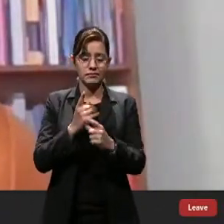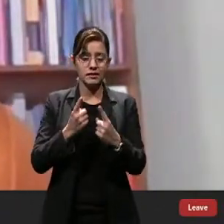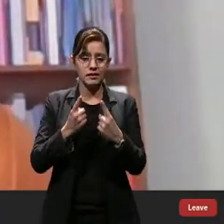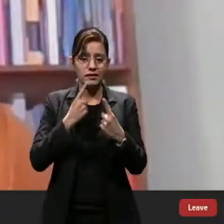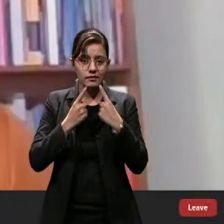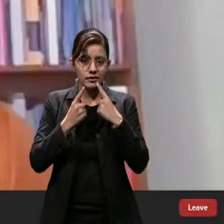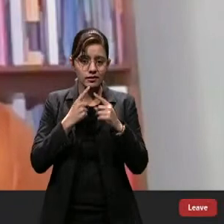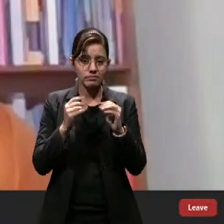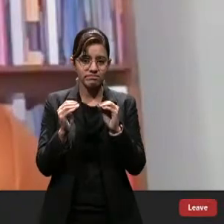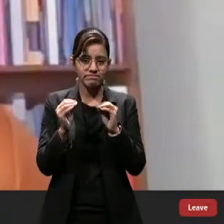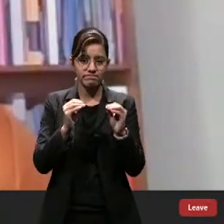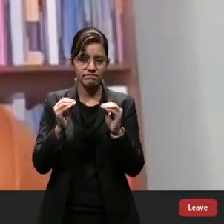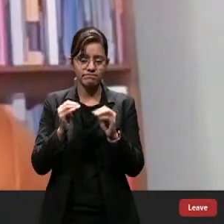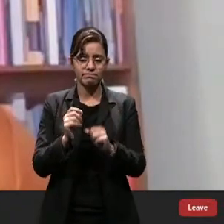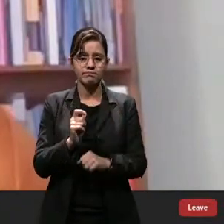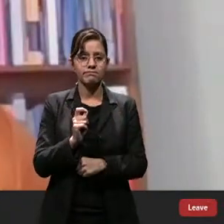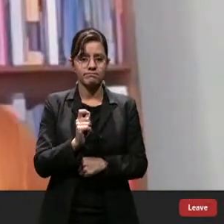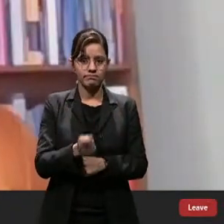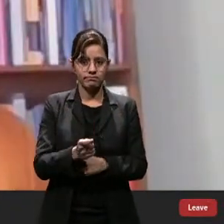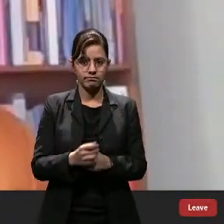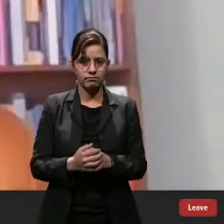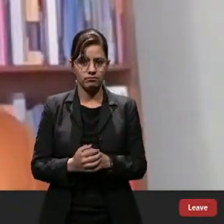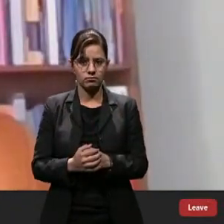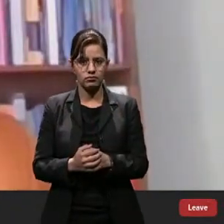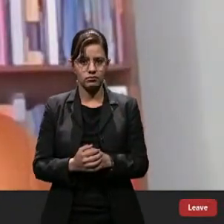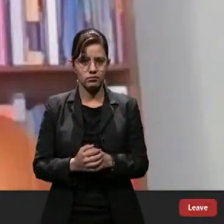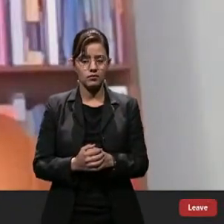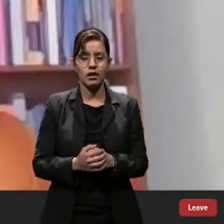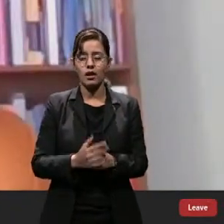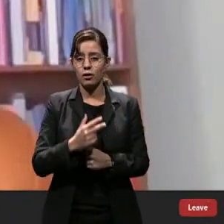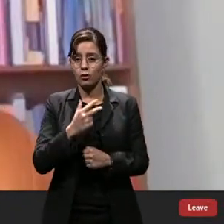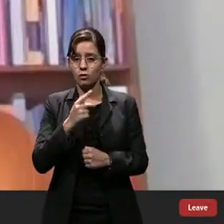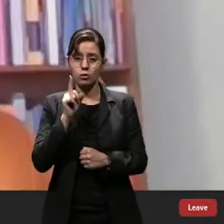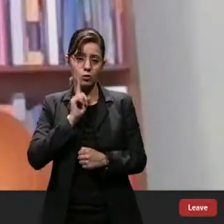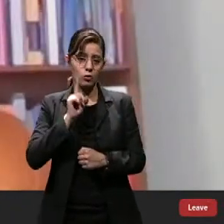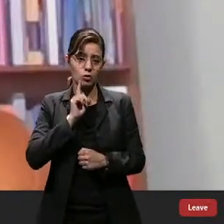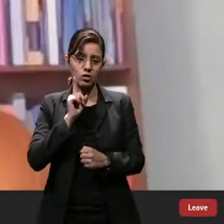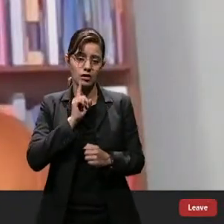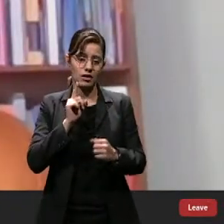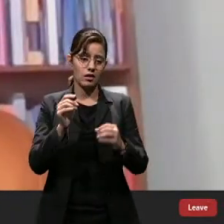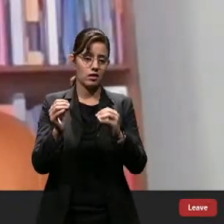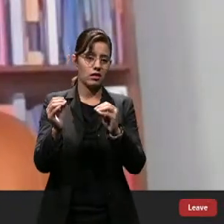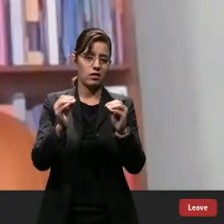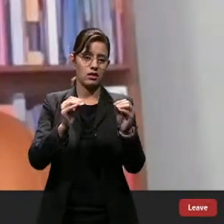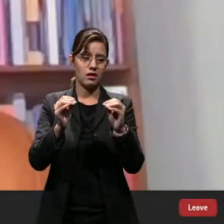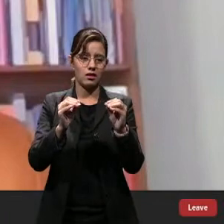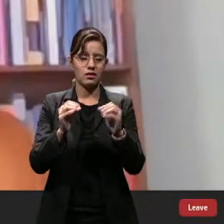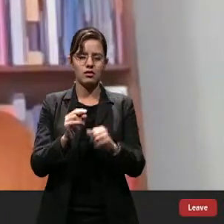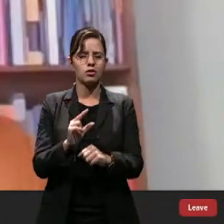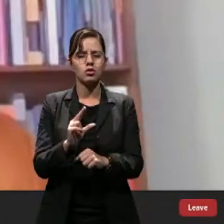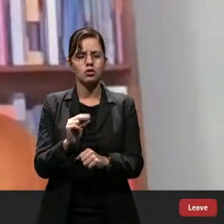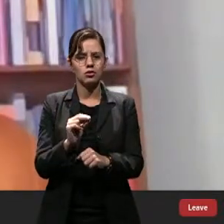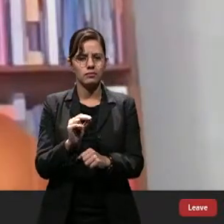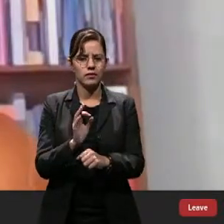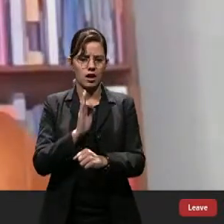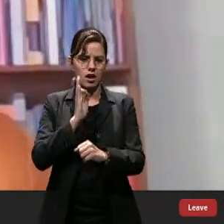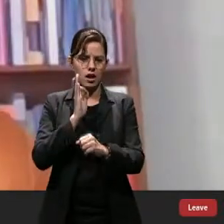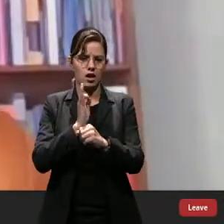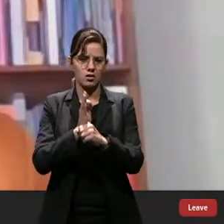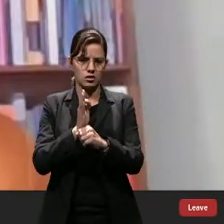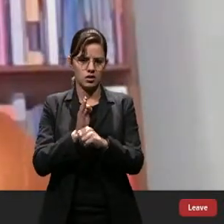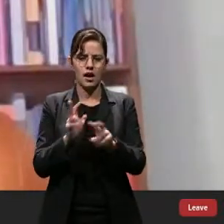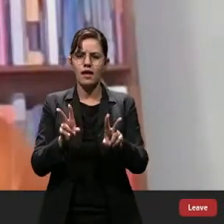debate is not a discussion among women. It's a discussion of